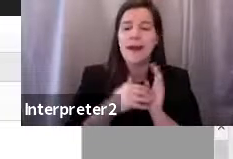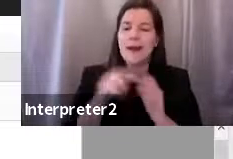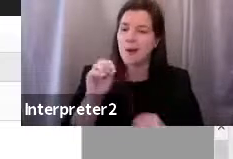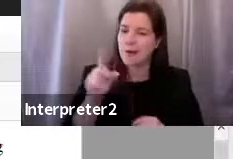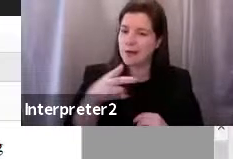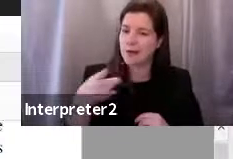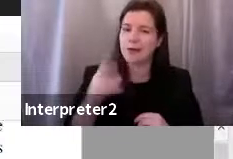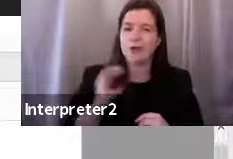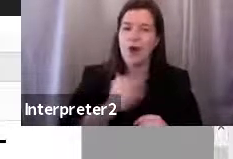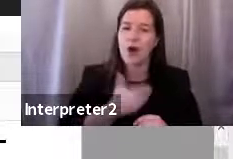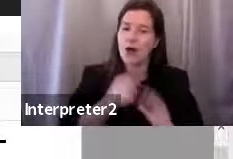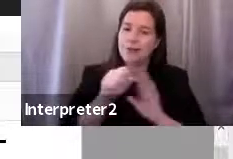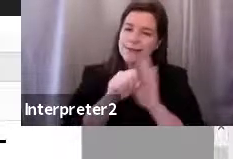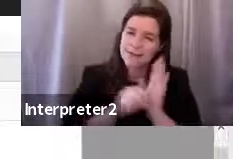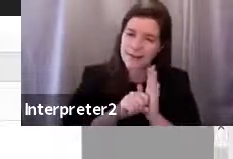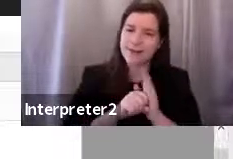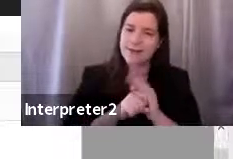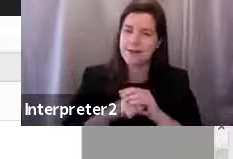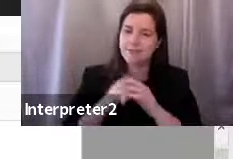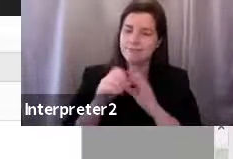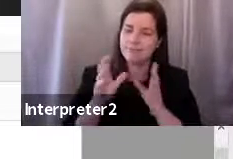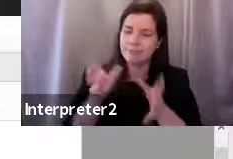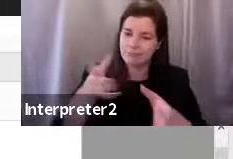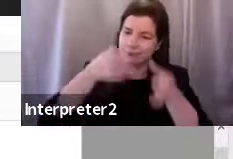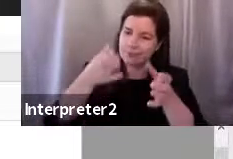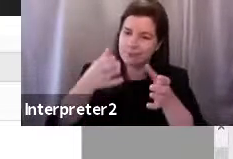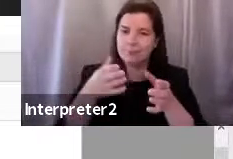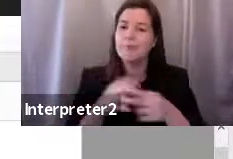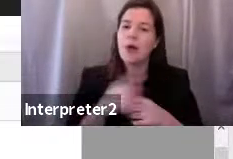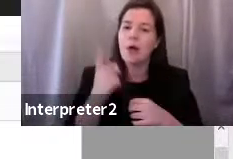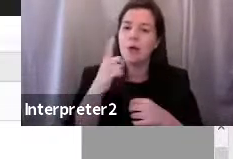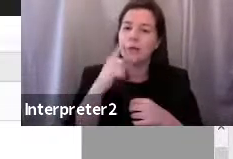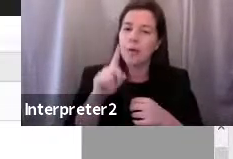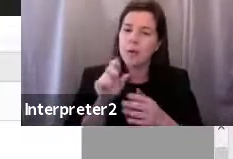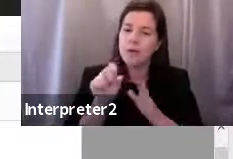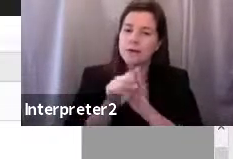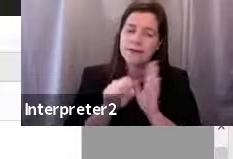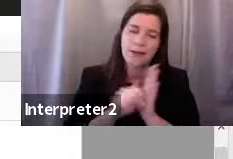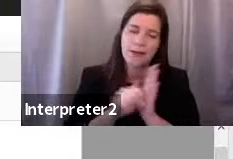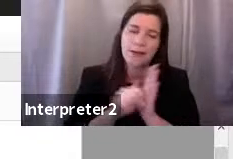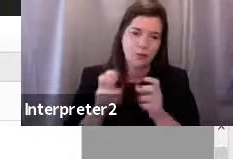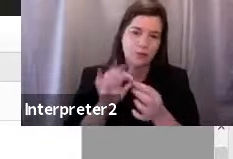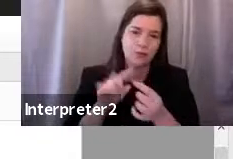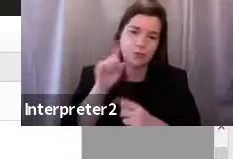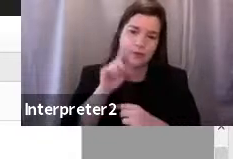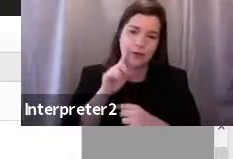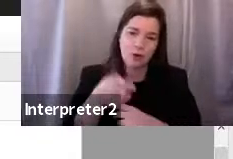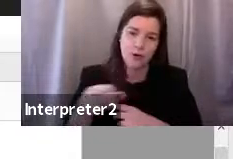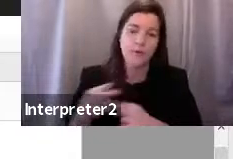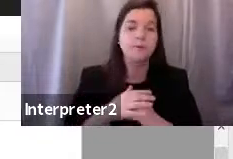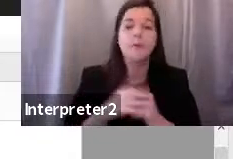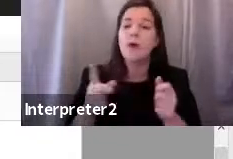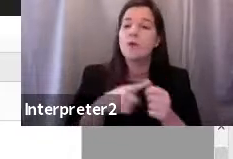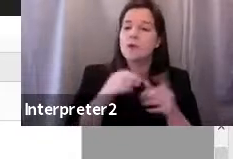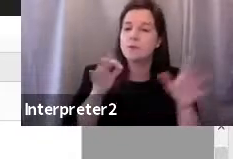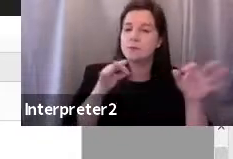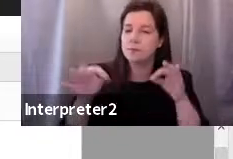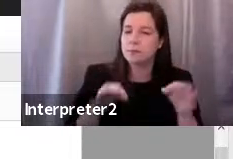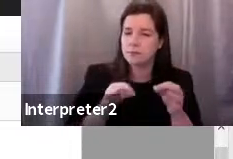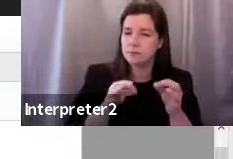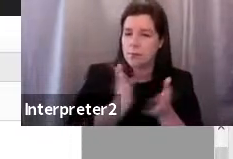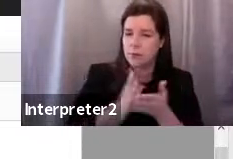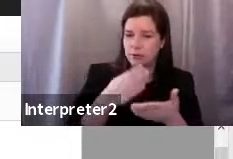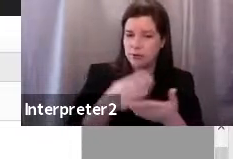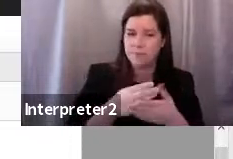topics. So I'll start with this first graph here. The fiscal 22 allowance decreases about $10,000